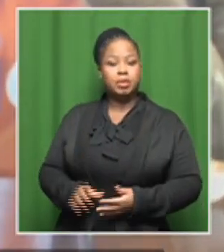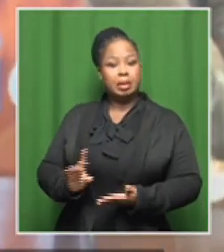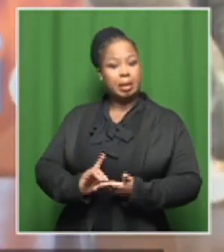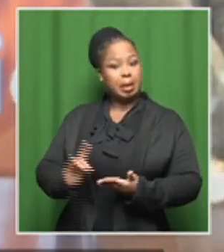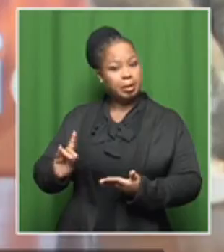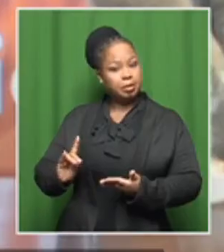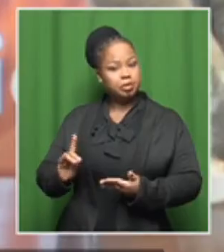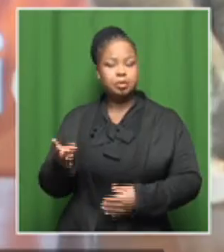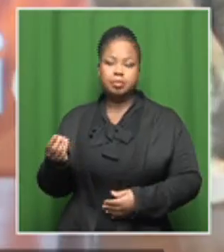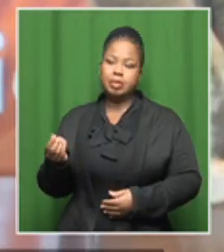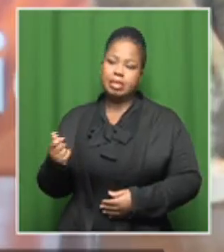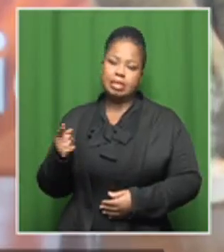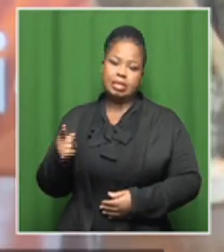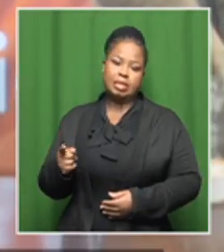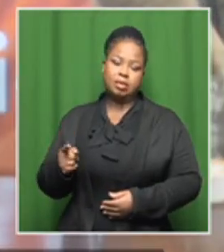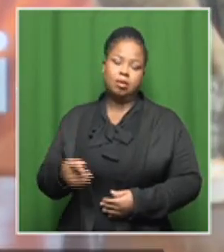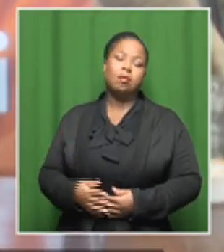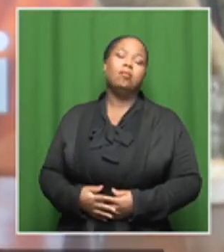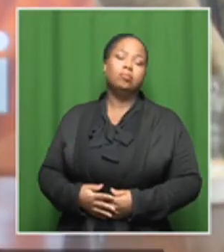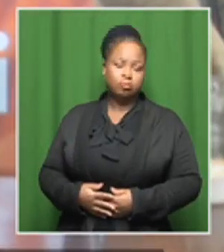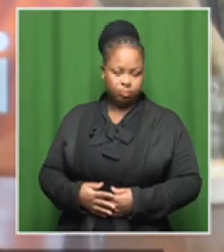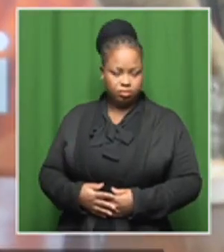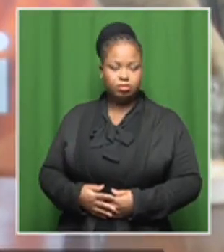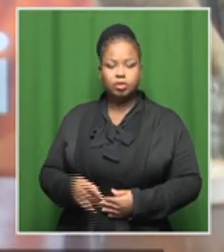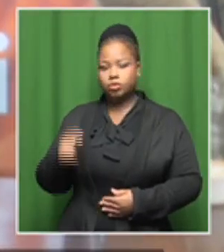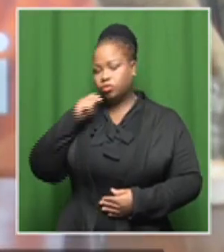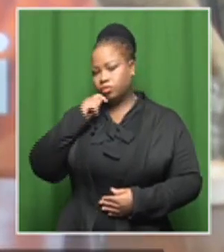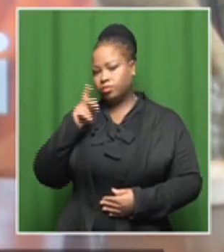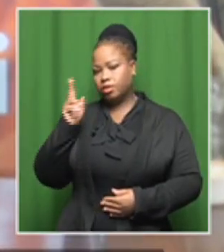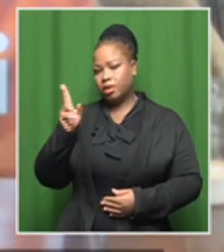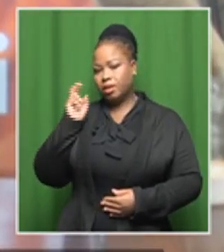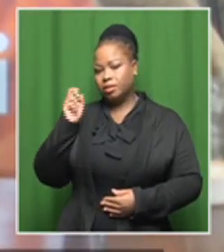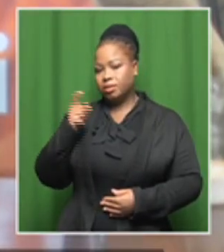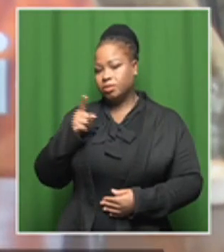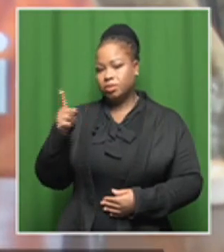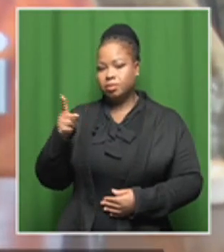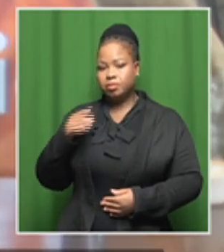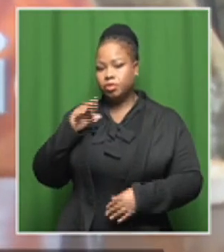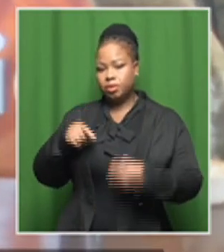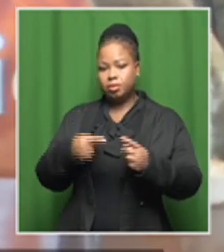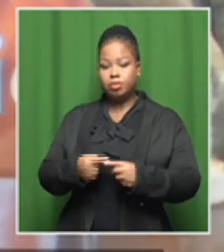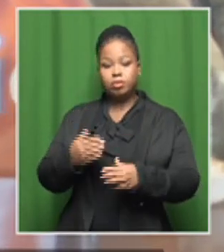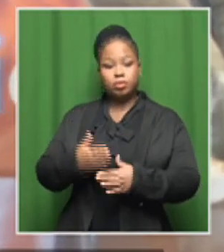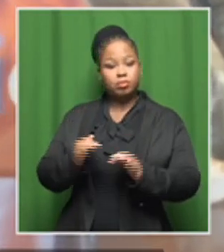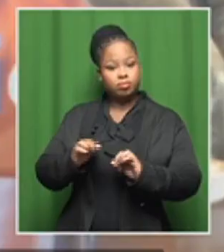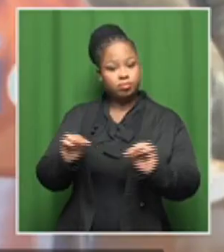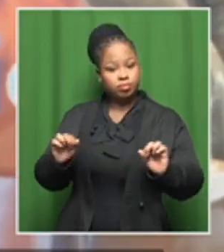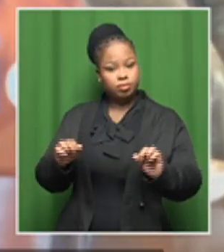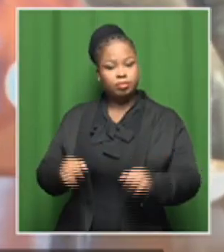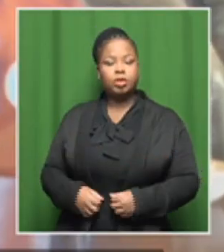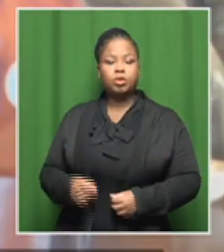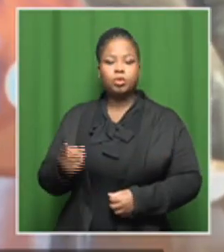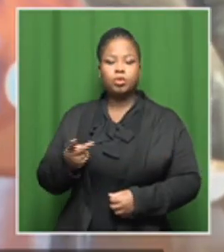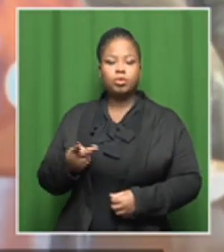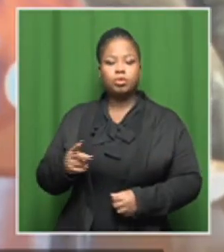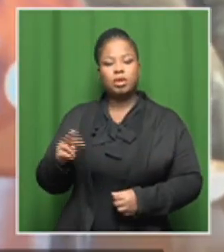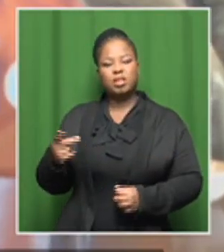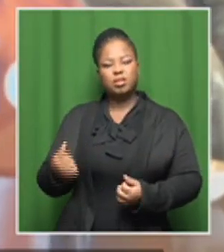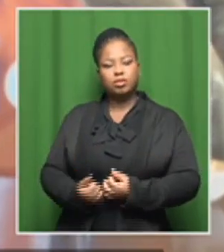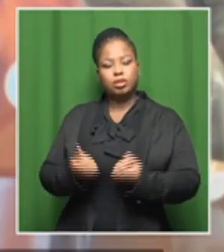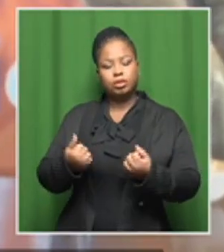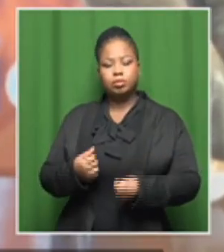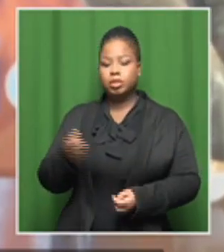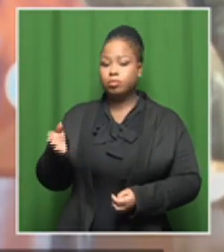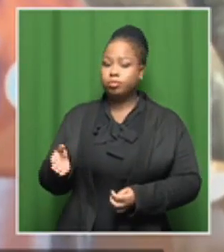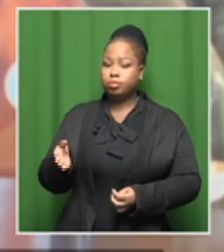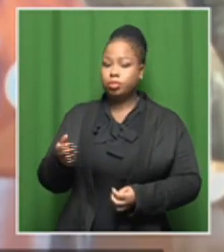I must say, it was really worthwhile listening to them talking about their work, but also some of their challenges. And I'm joined